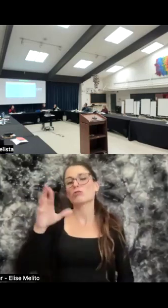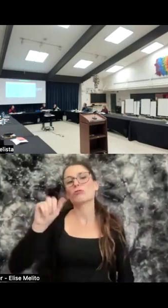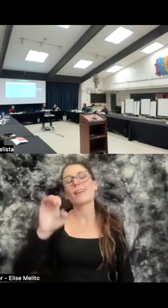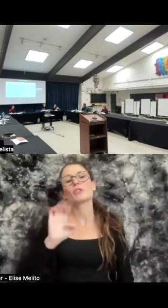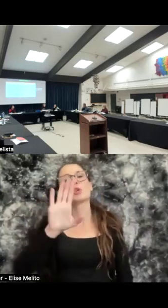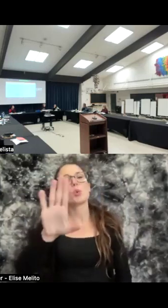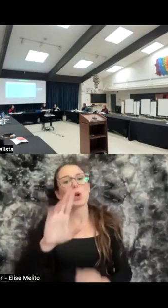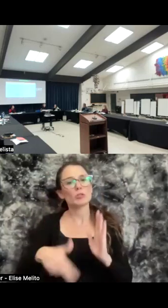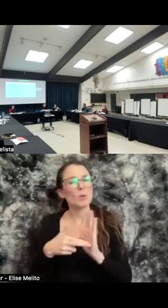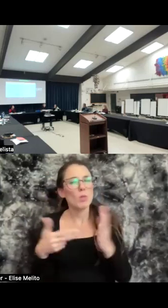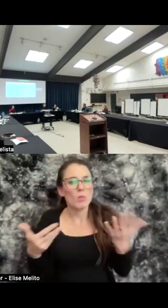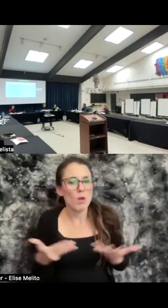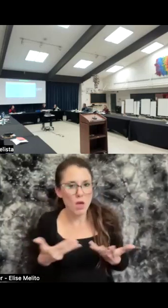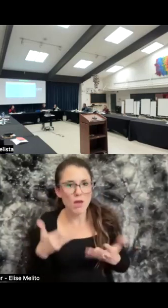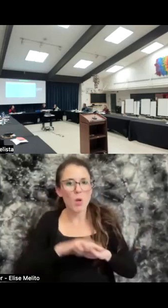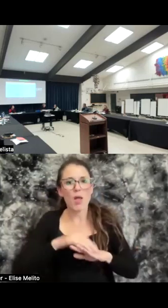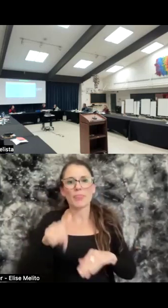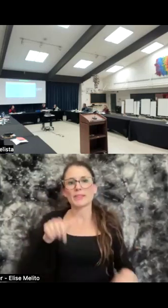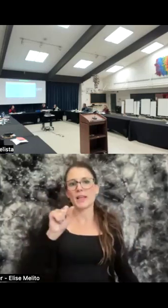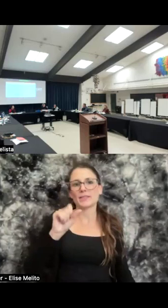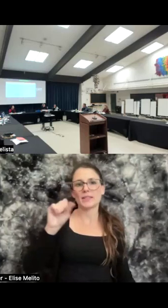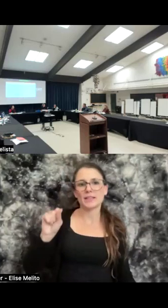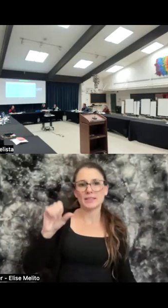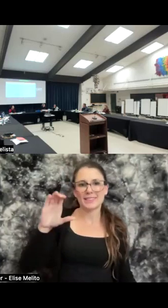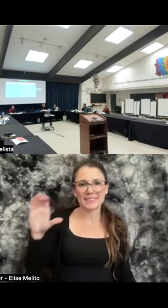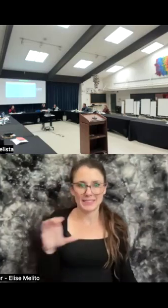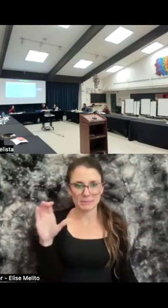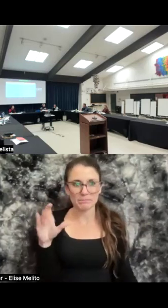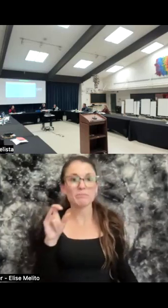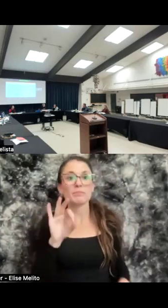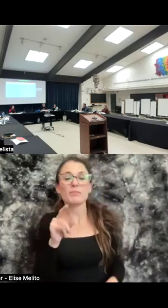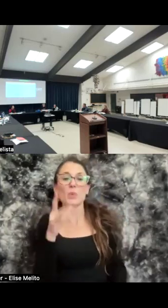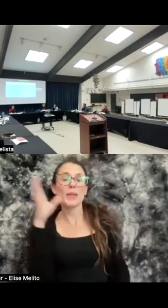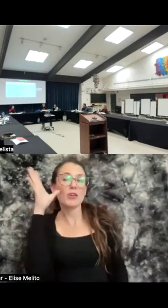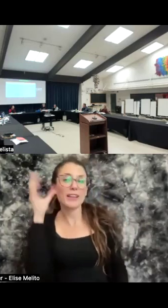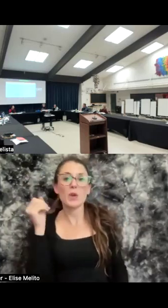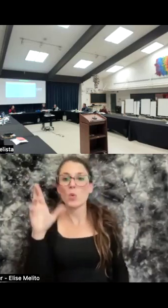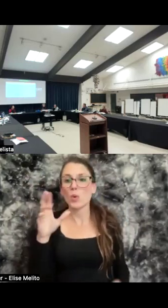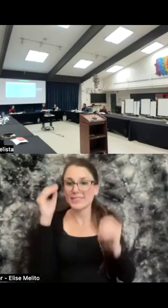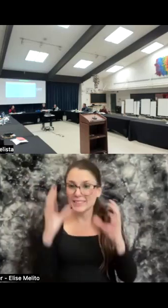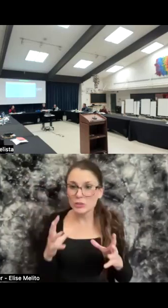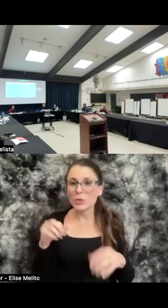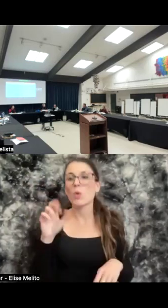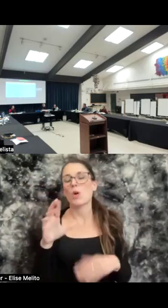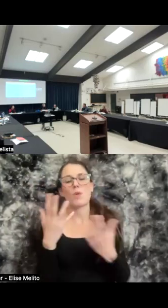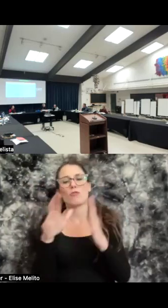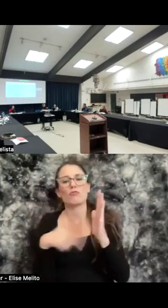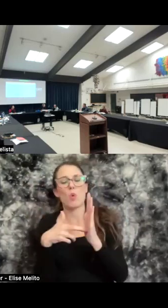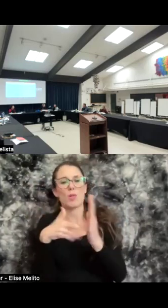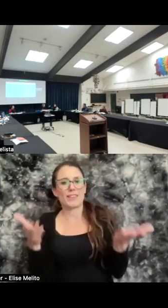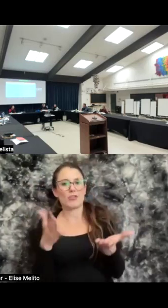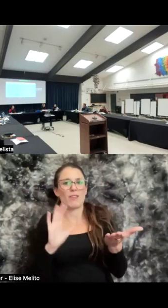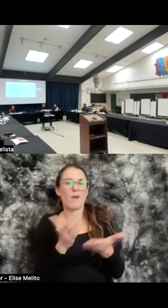your capacity is on the SSC. So, and if you're a parent or a teacher, or what your role is at our